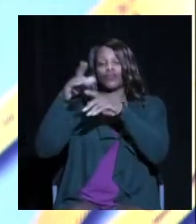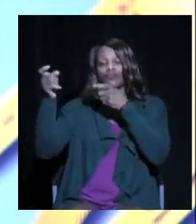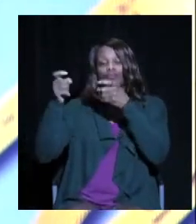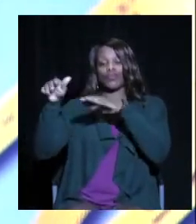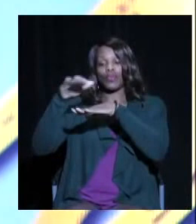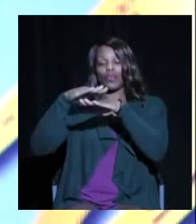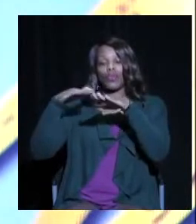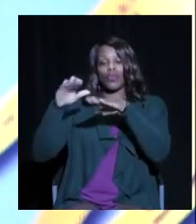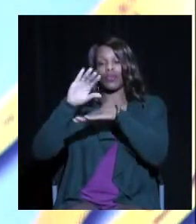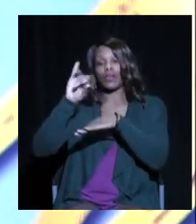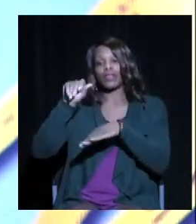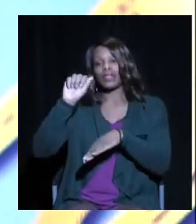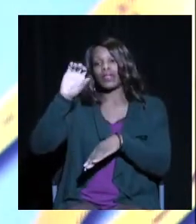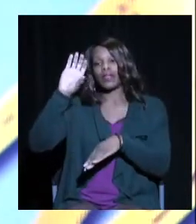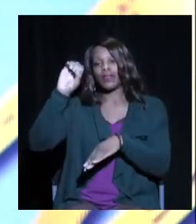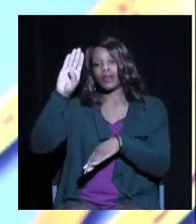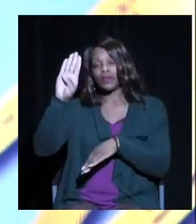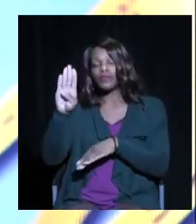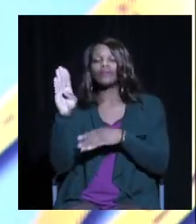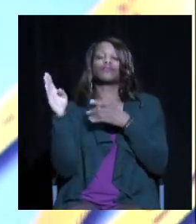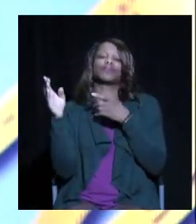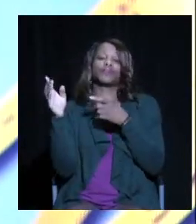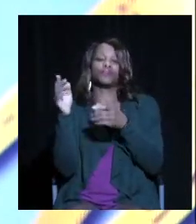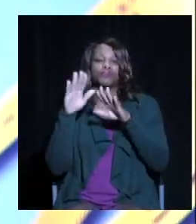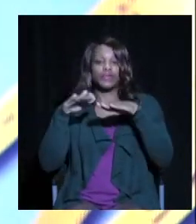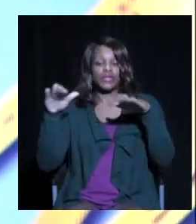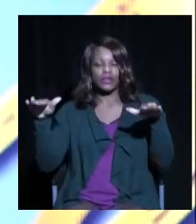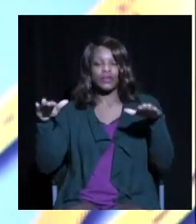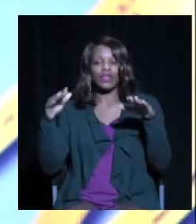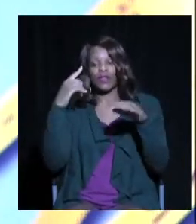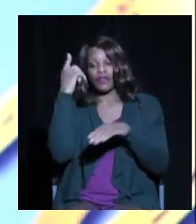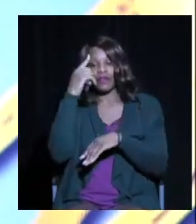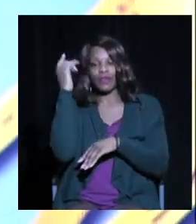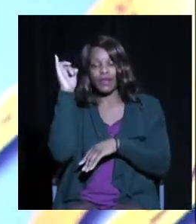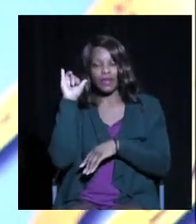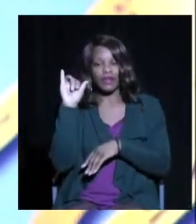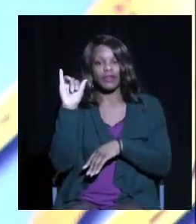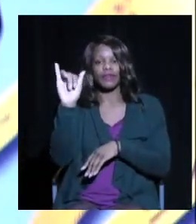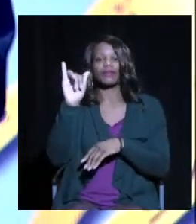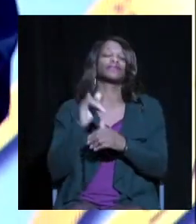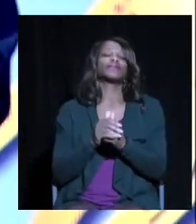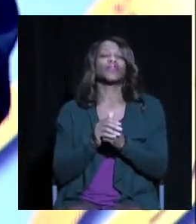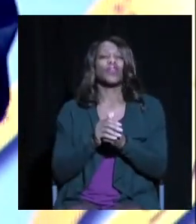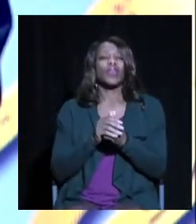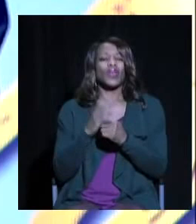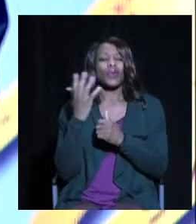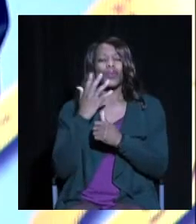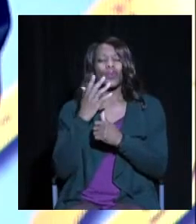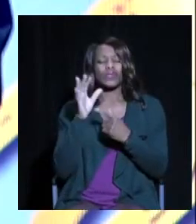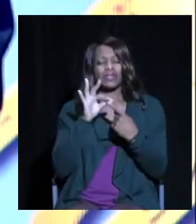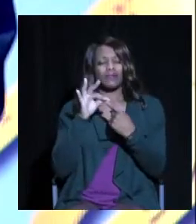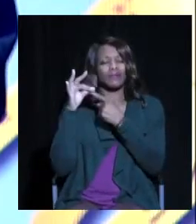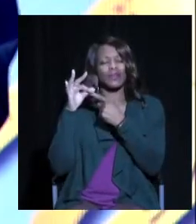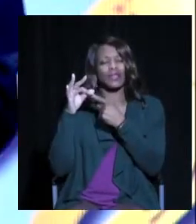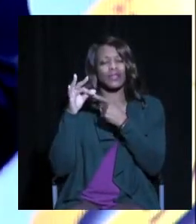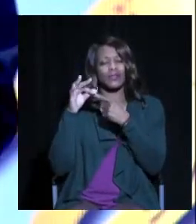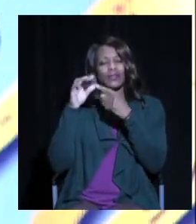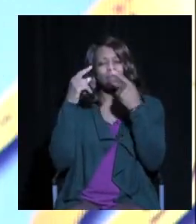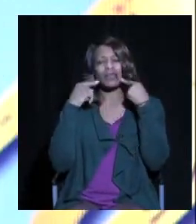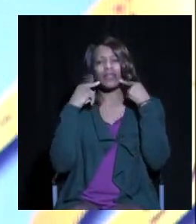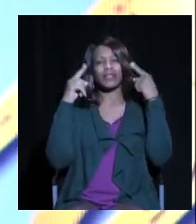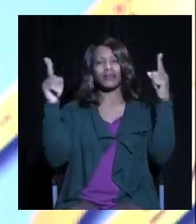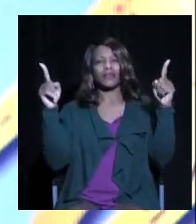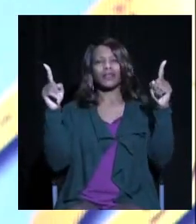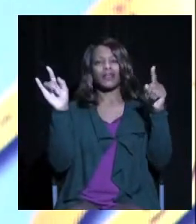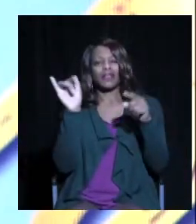His kingdom will never end. What a unique pregnancy announcement. This is a little better than